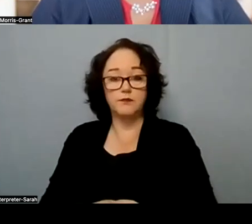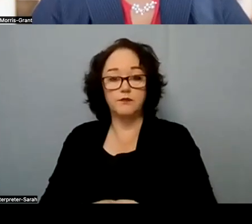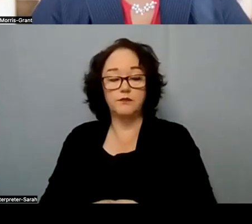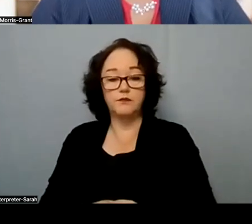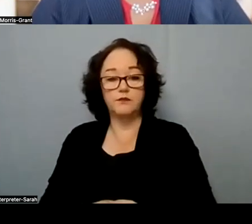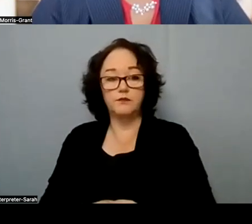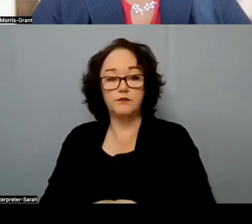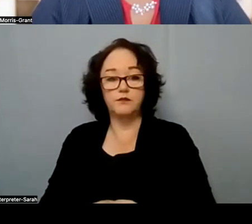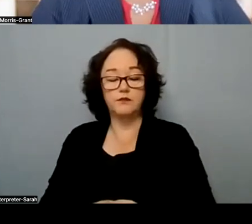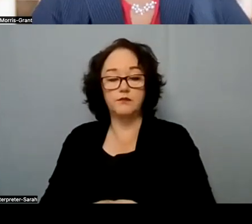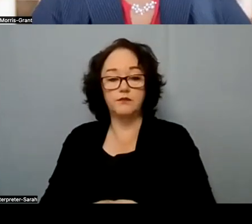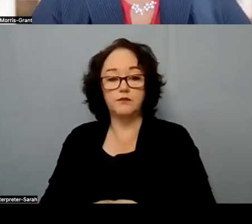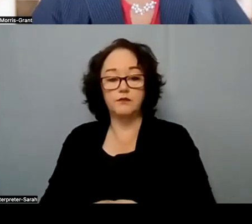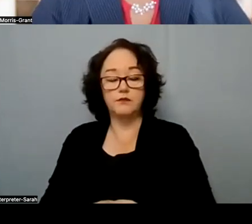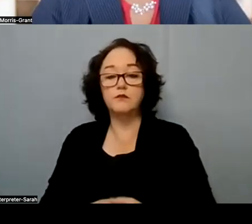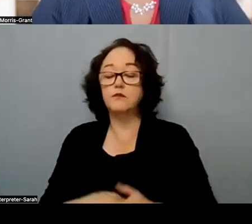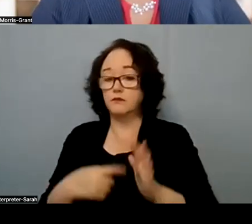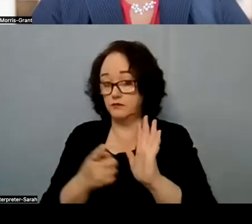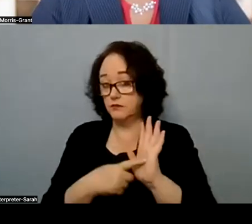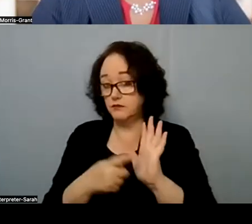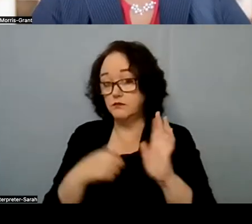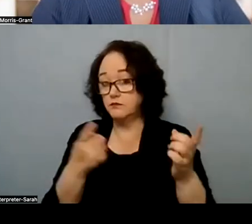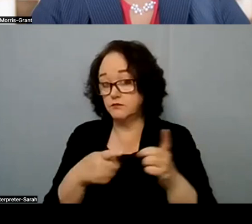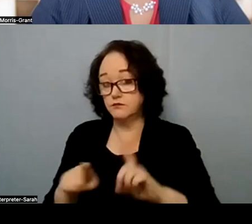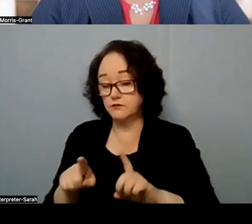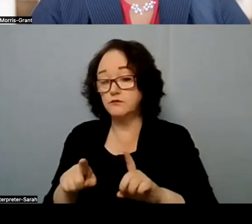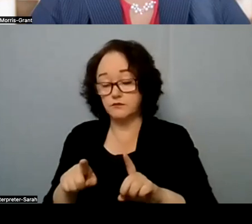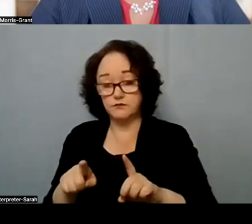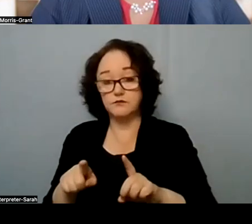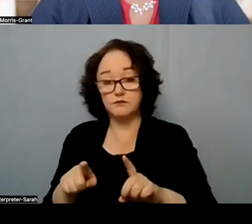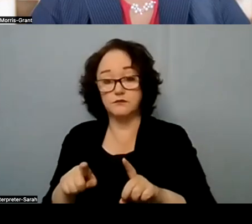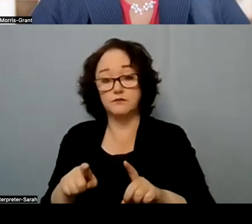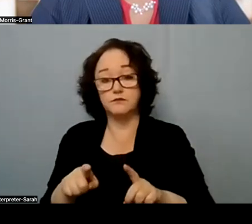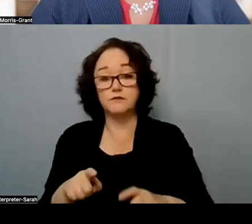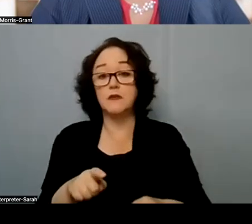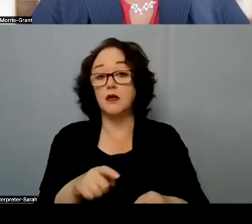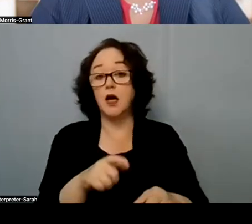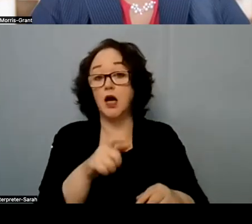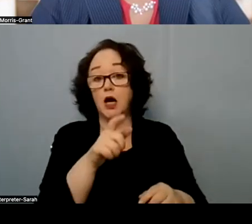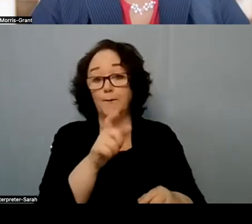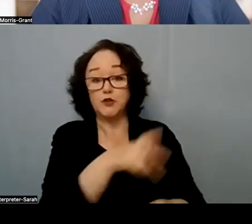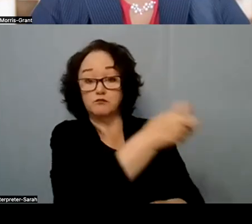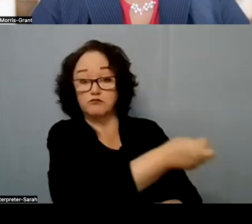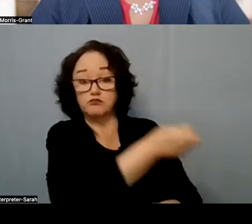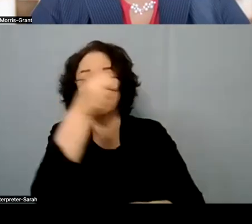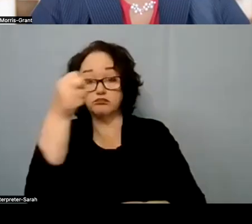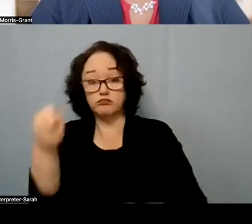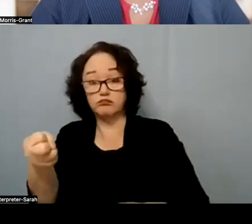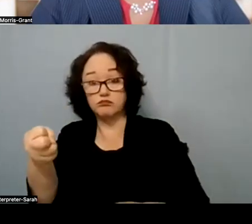people move people into the unit without that person being on the lease. The person that's being moved into the